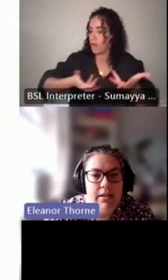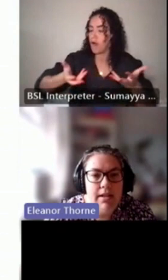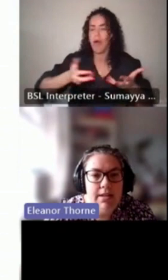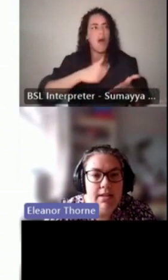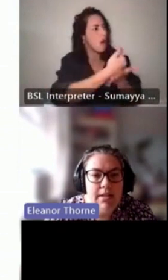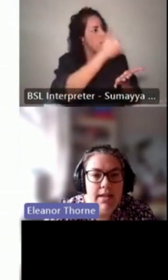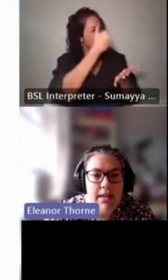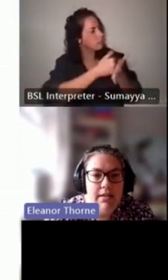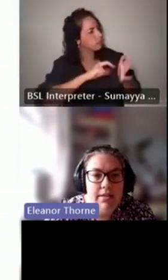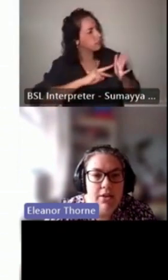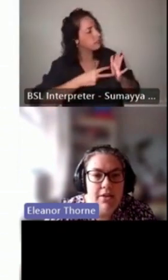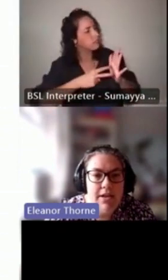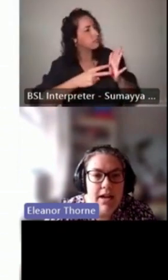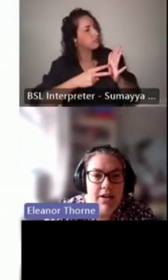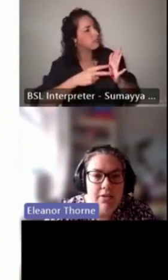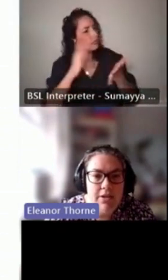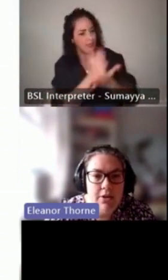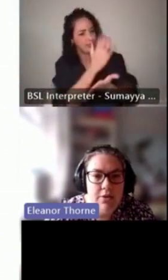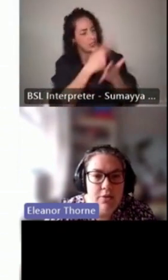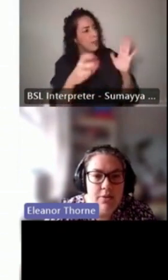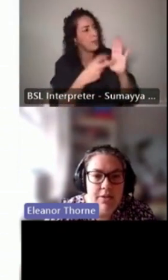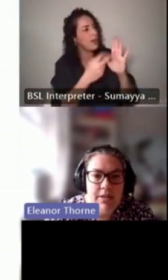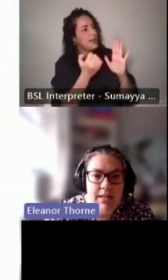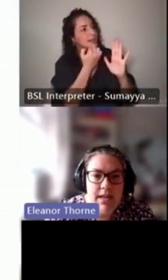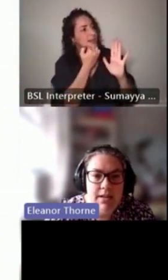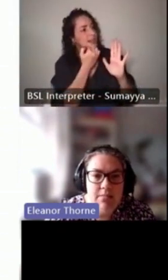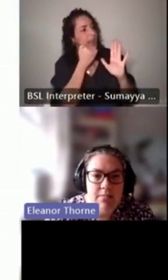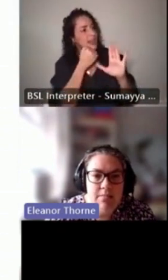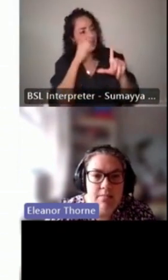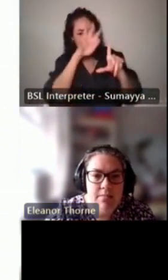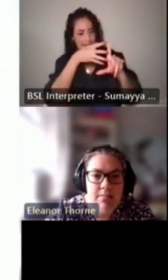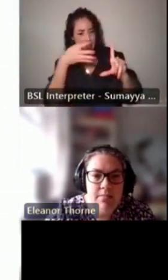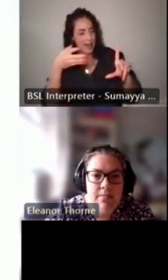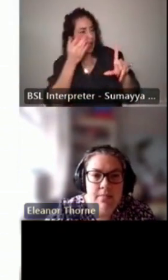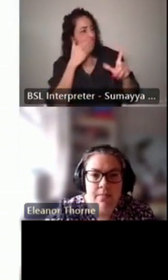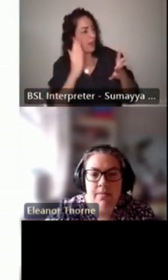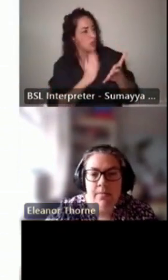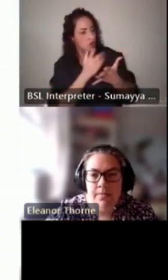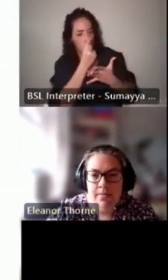great plan. Let's get a date in the diary now to go through it with the team.